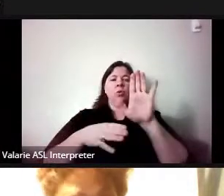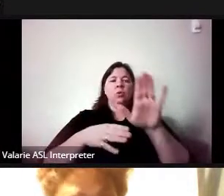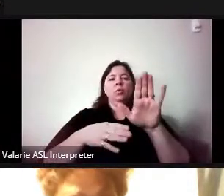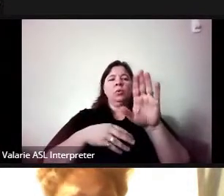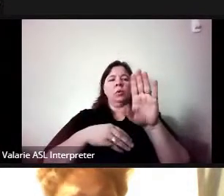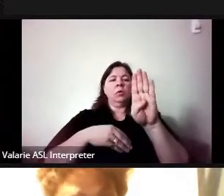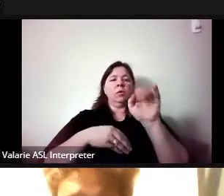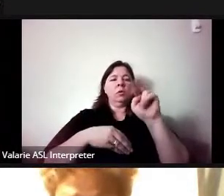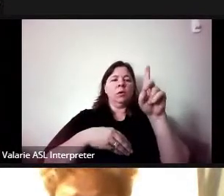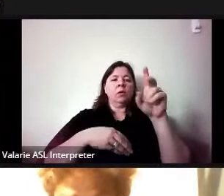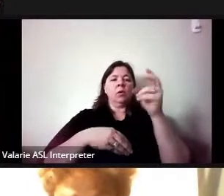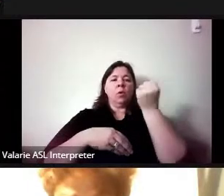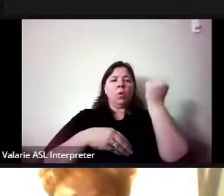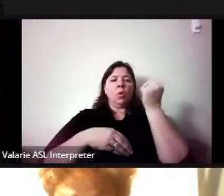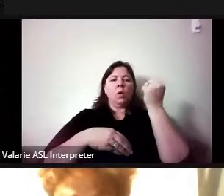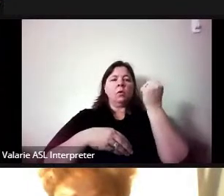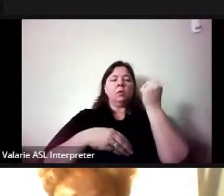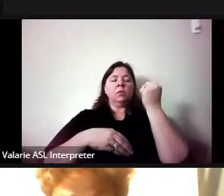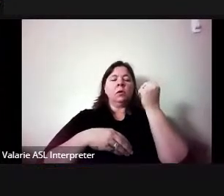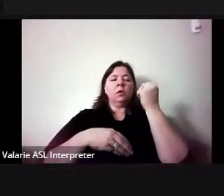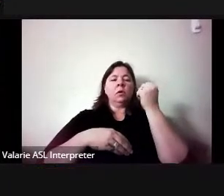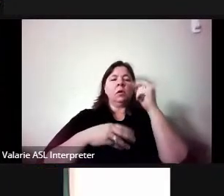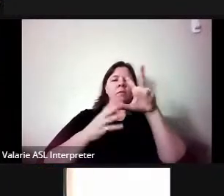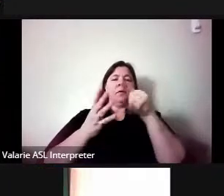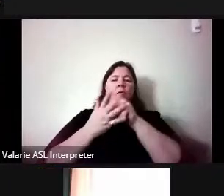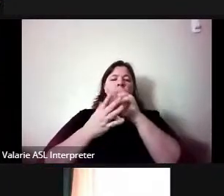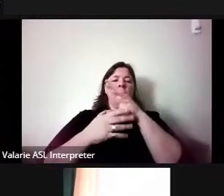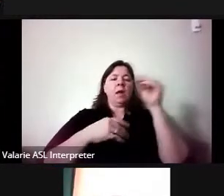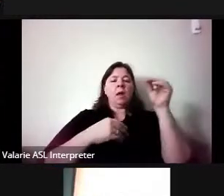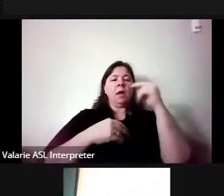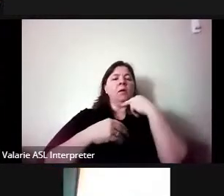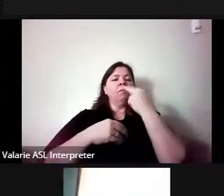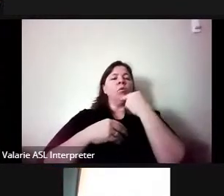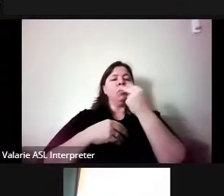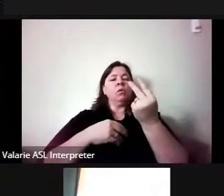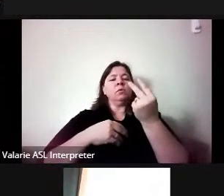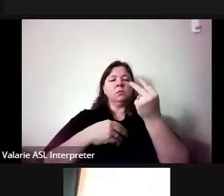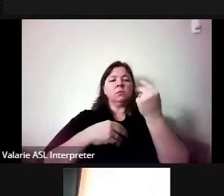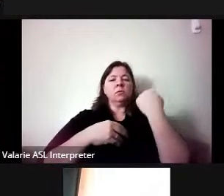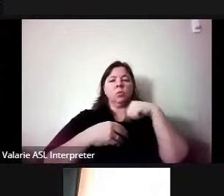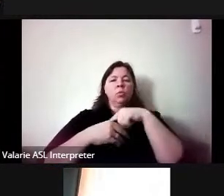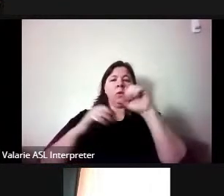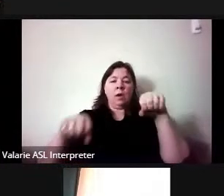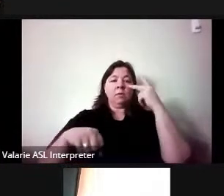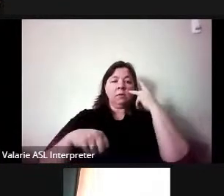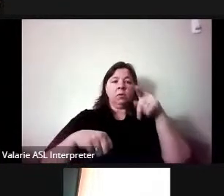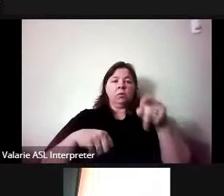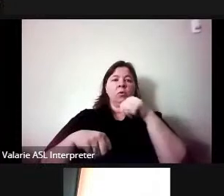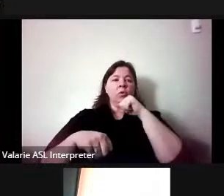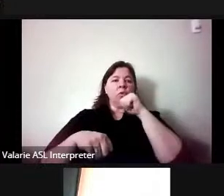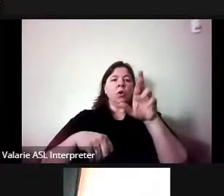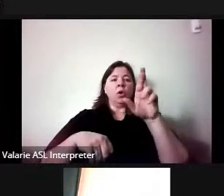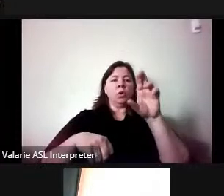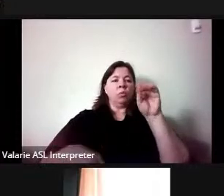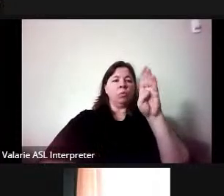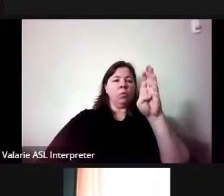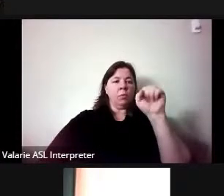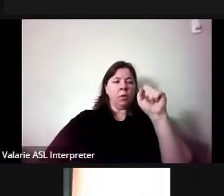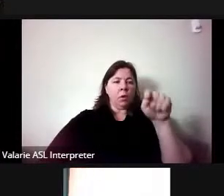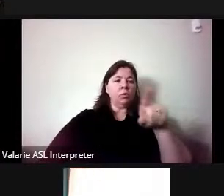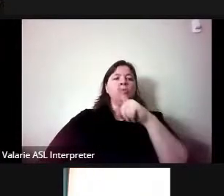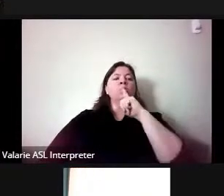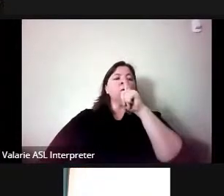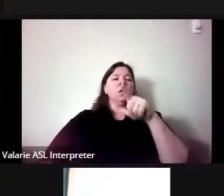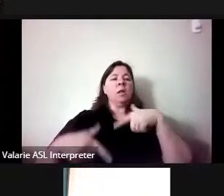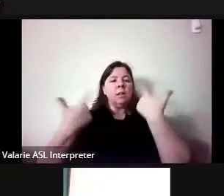strong enough to hold the video and voice. So maybe turn your video off. We have seen that you are not a robot and that you are alive